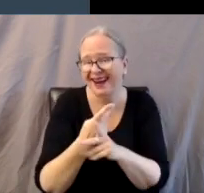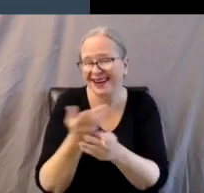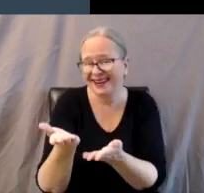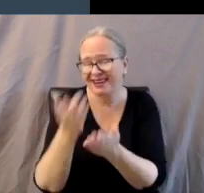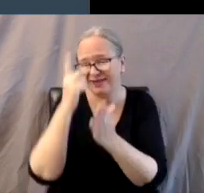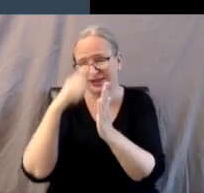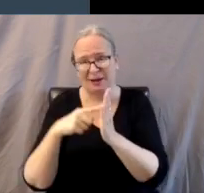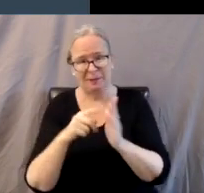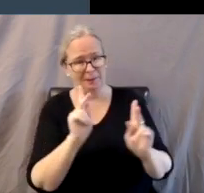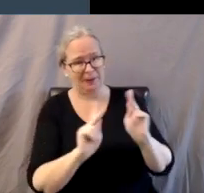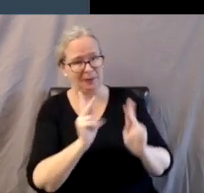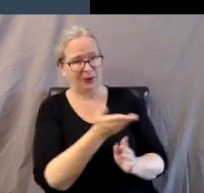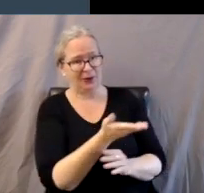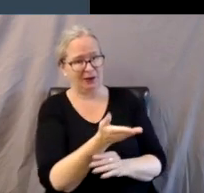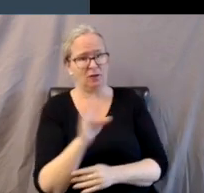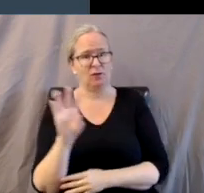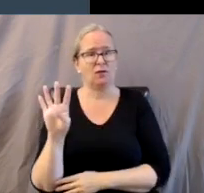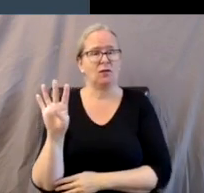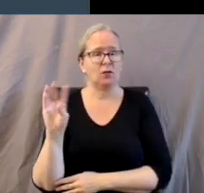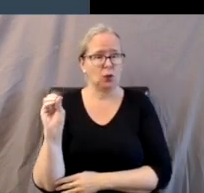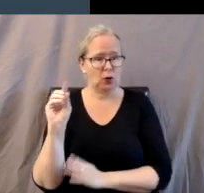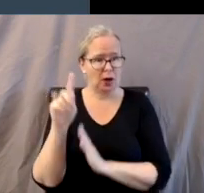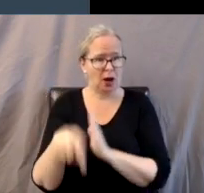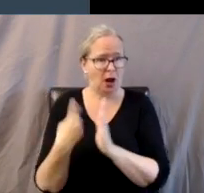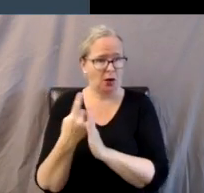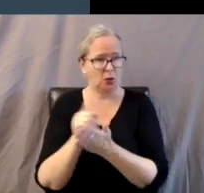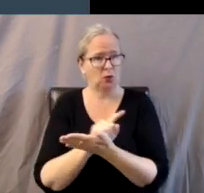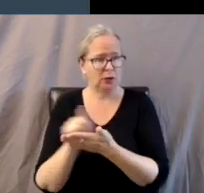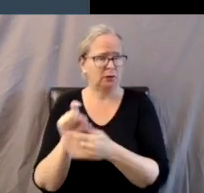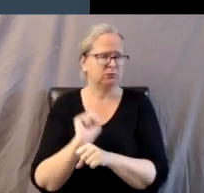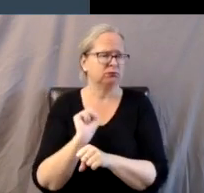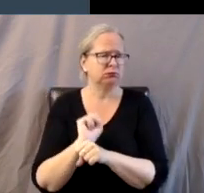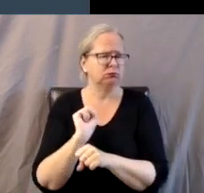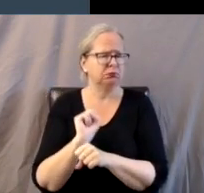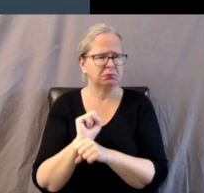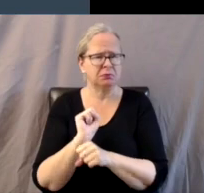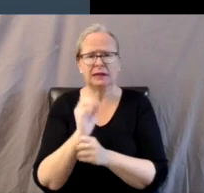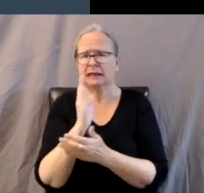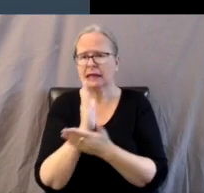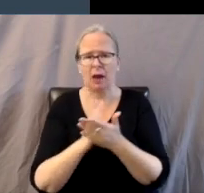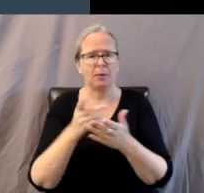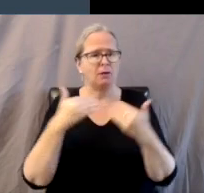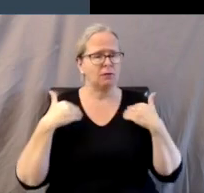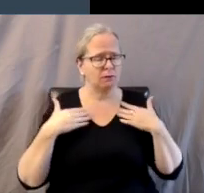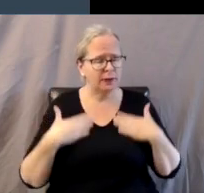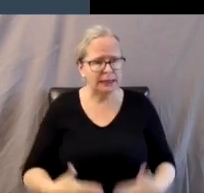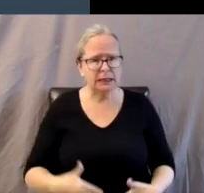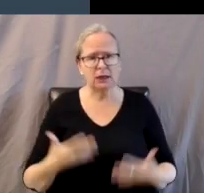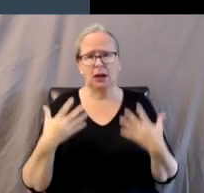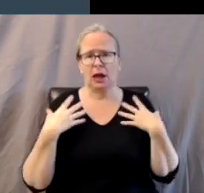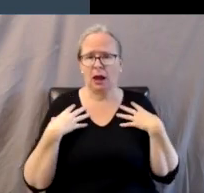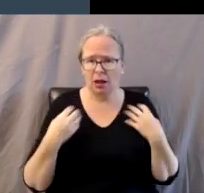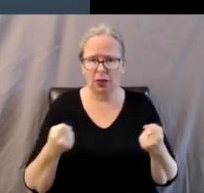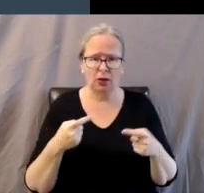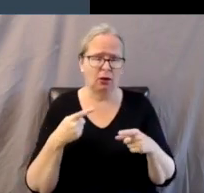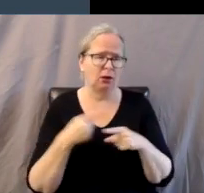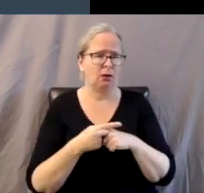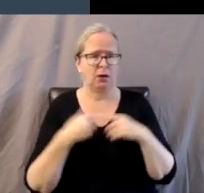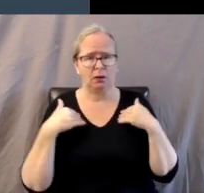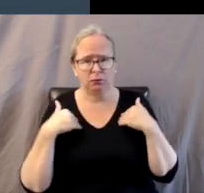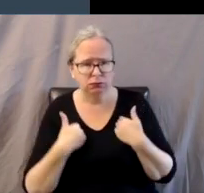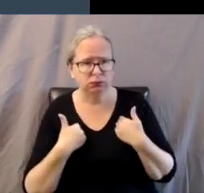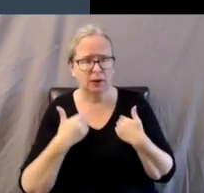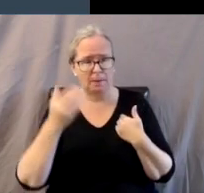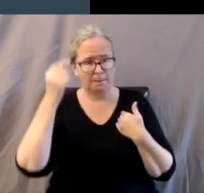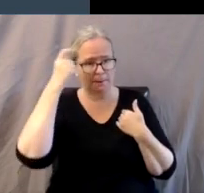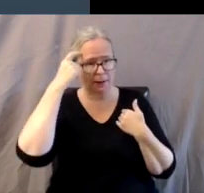actually a feasible thing, both physically and or mentally. So when we define work in the future, how does it